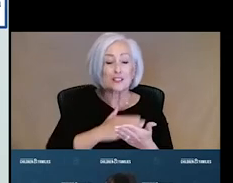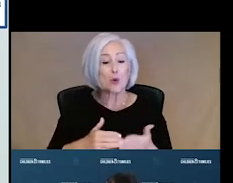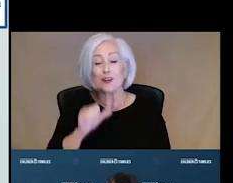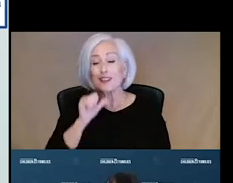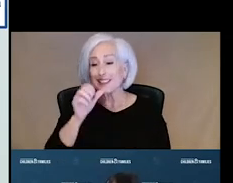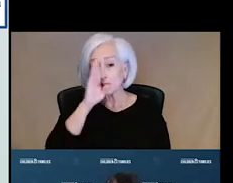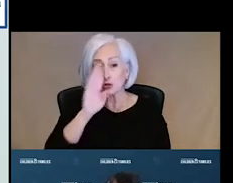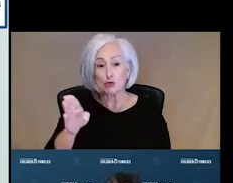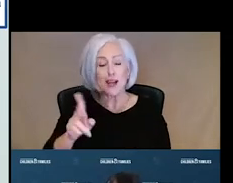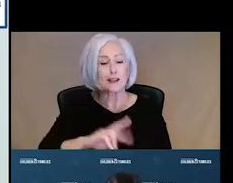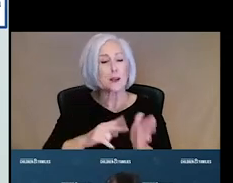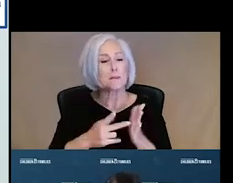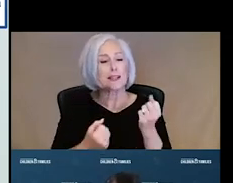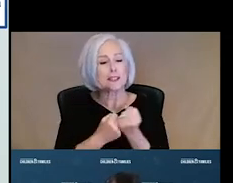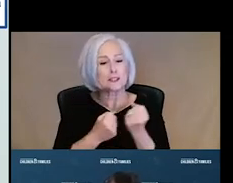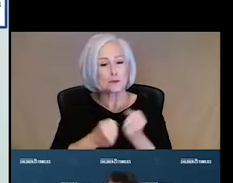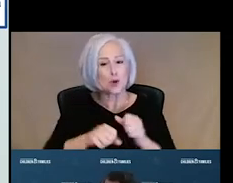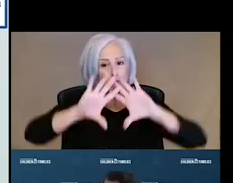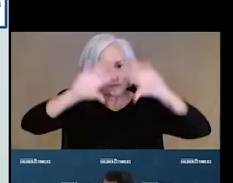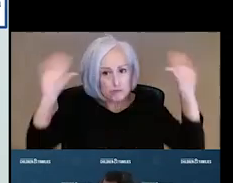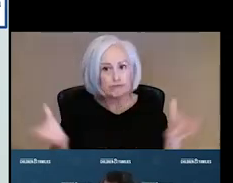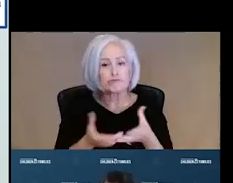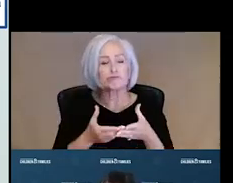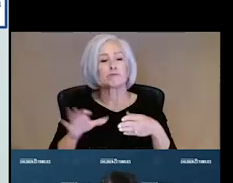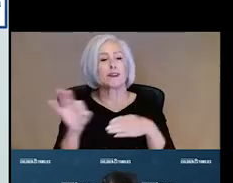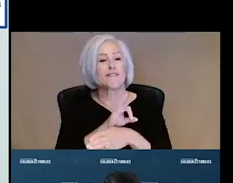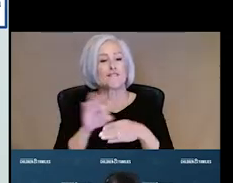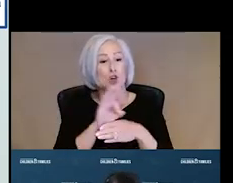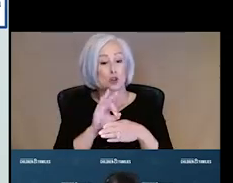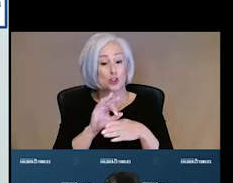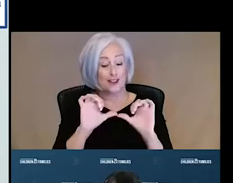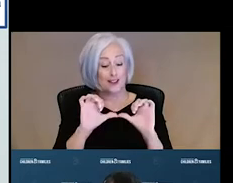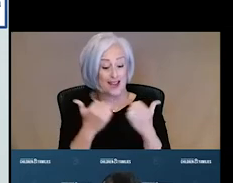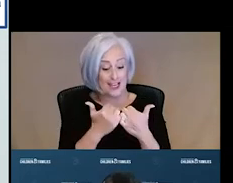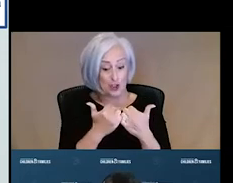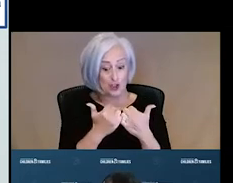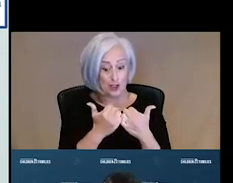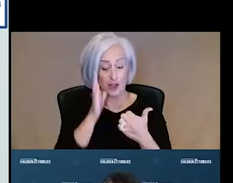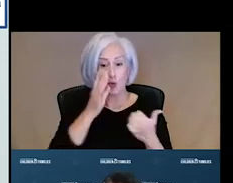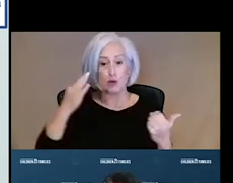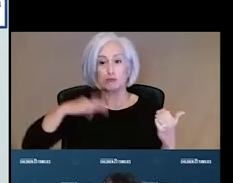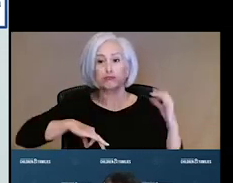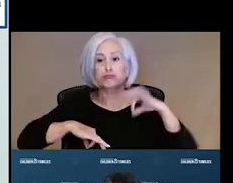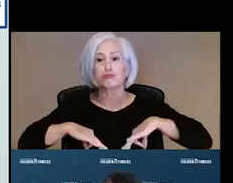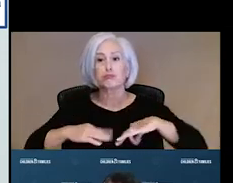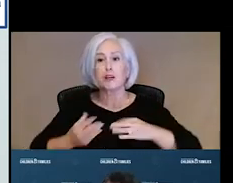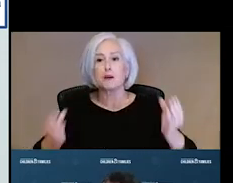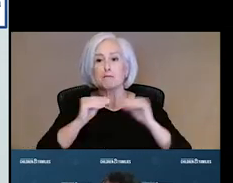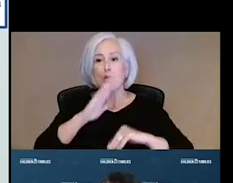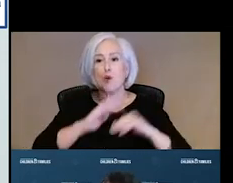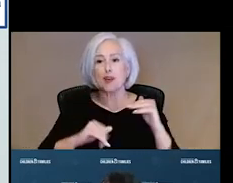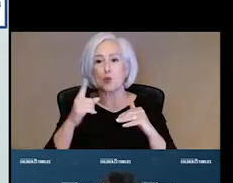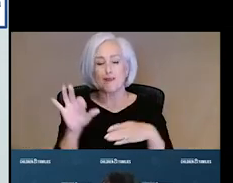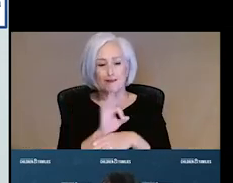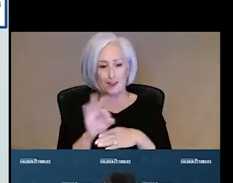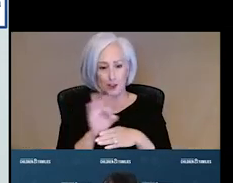the overall functioning of the agency and benefit more than one program. So in this section, we'll take a high-level look at the